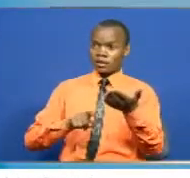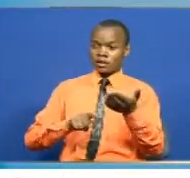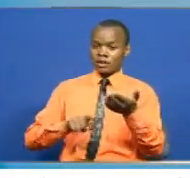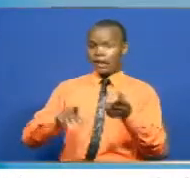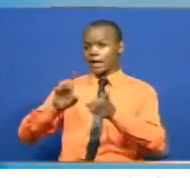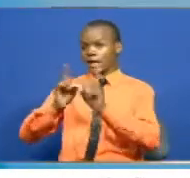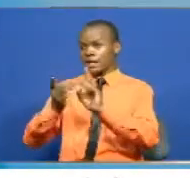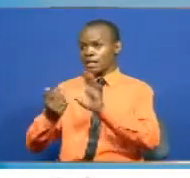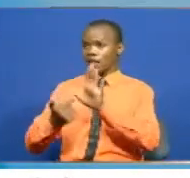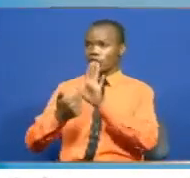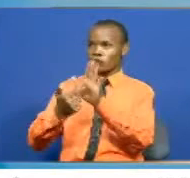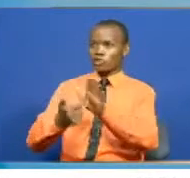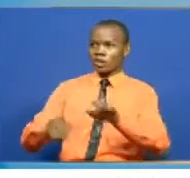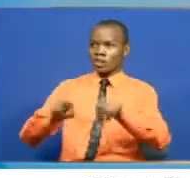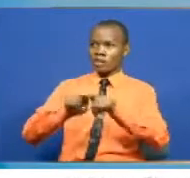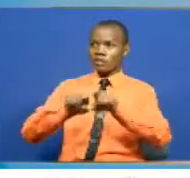statistics,